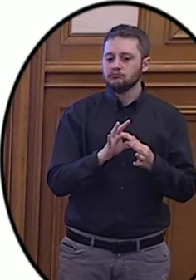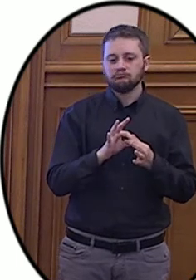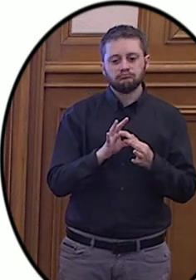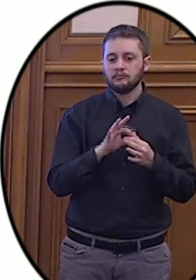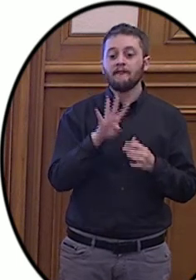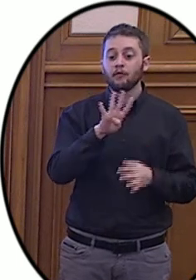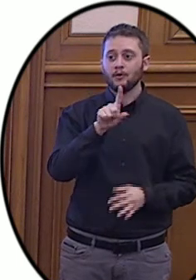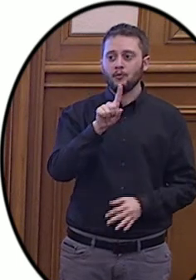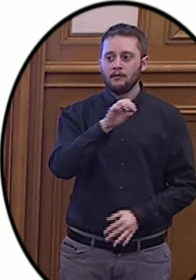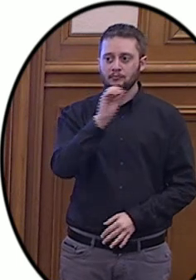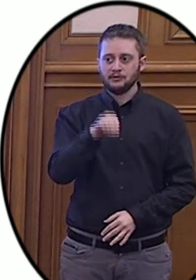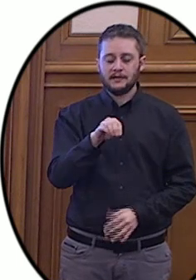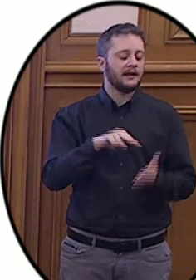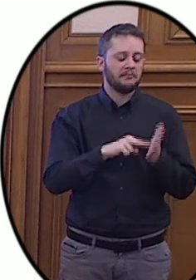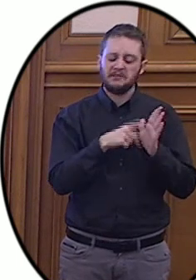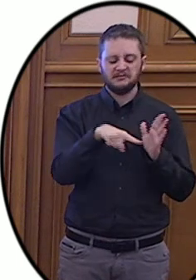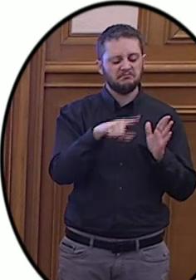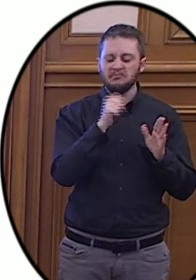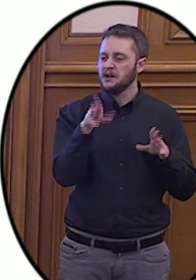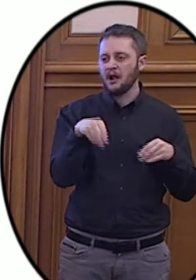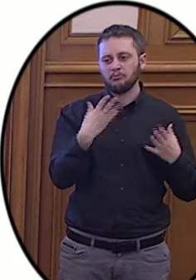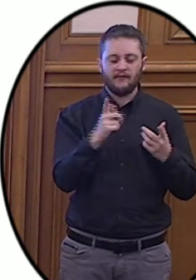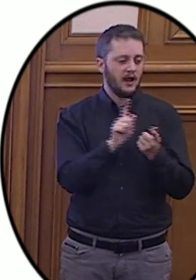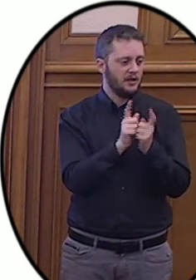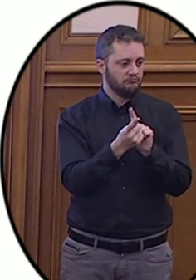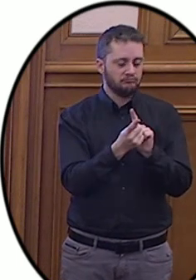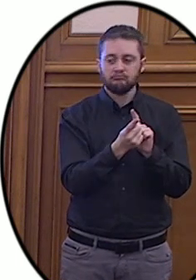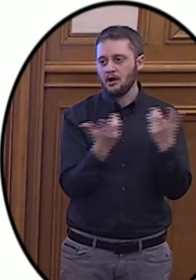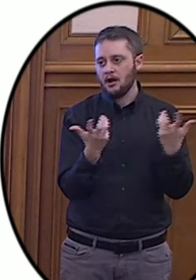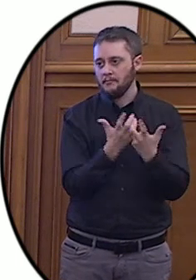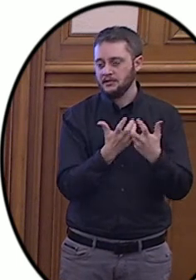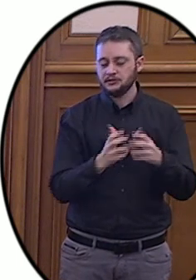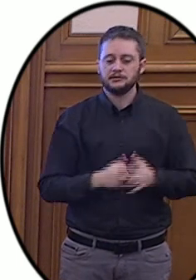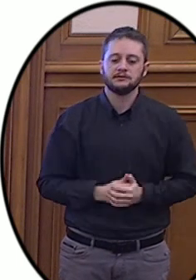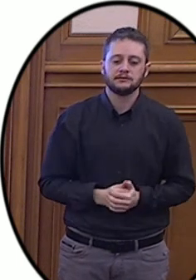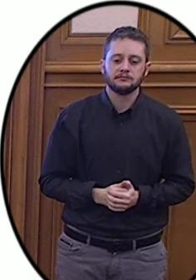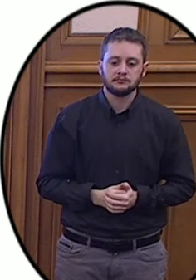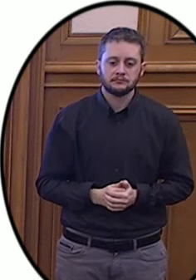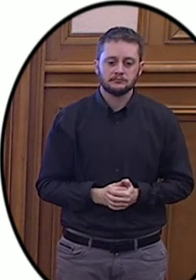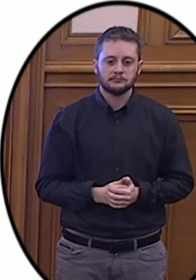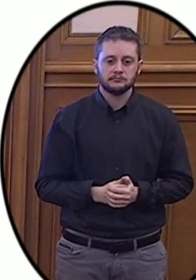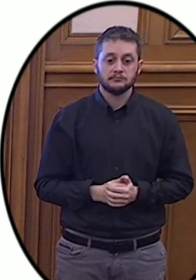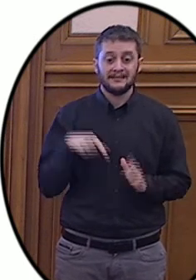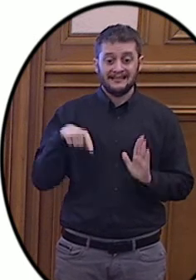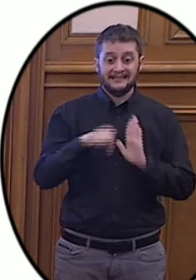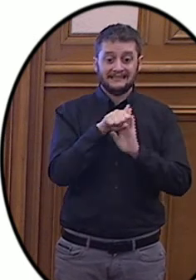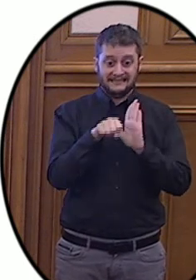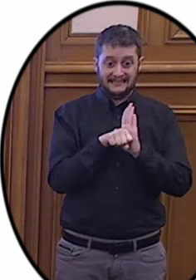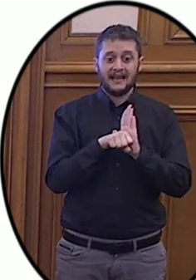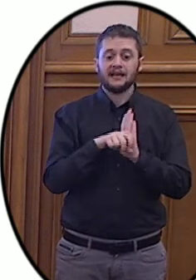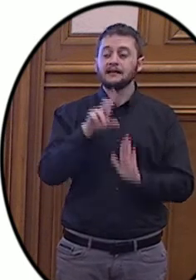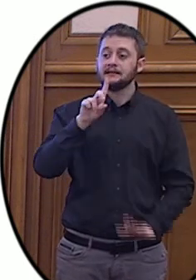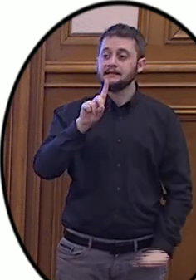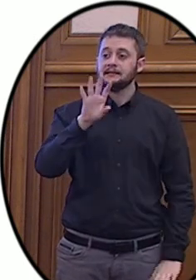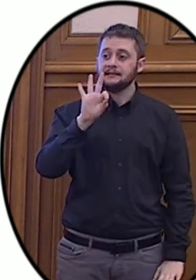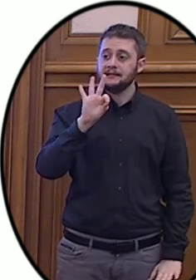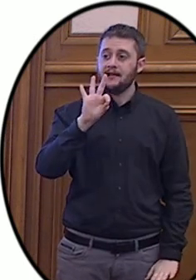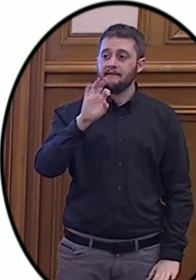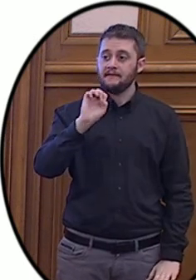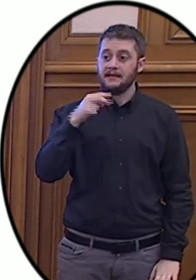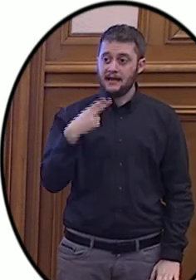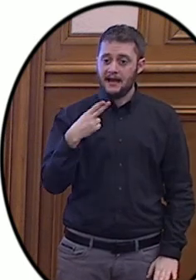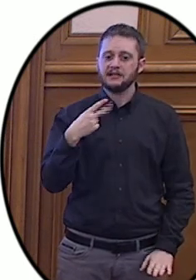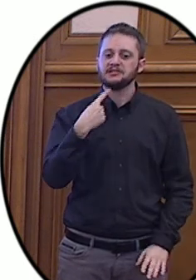At the state level, DFEH has reported in 2017 37% of their housing